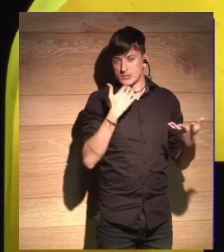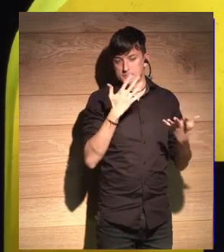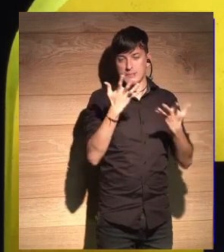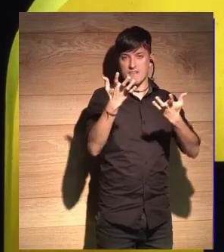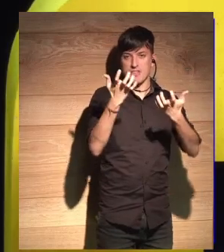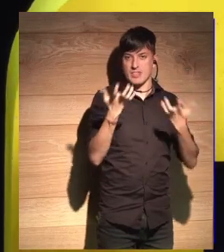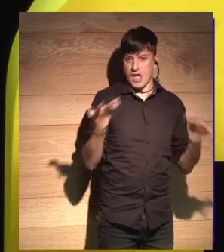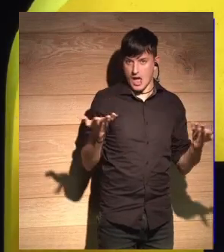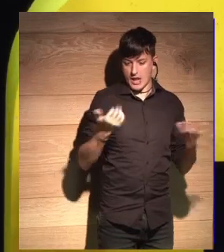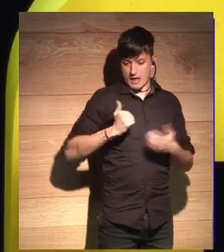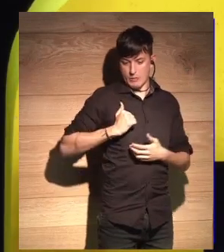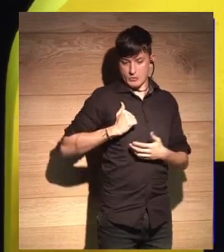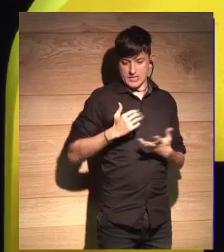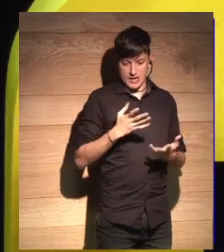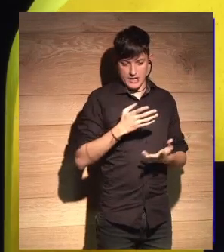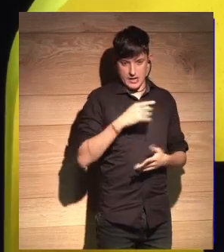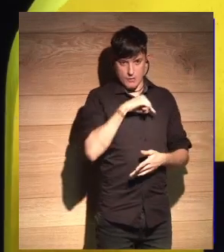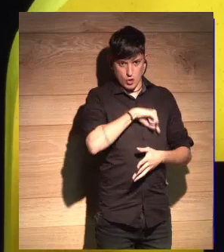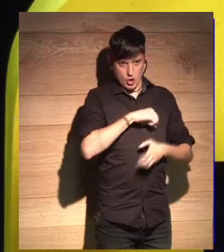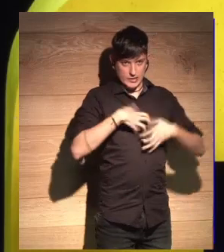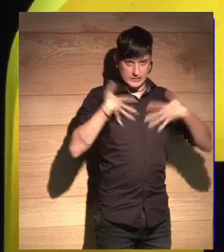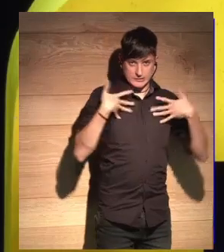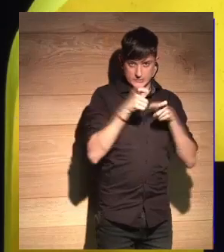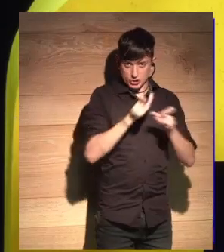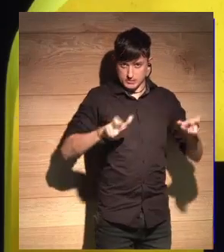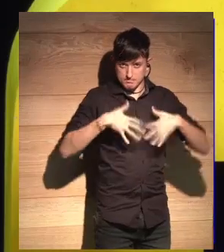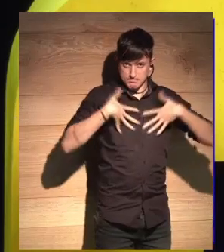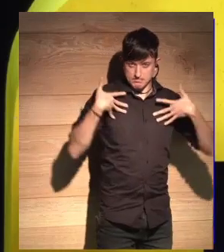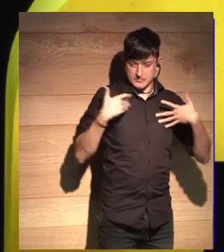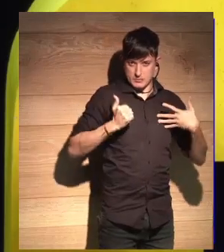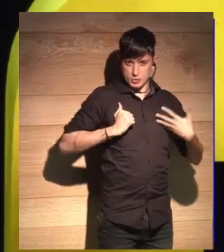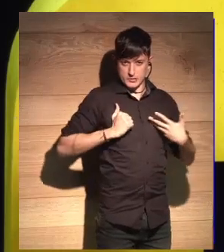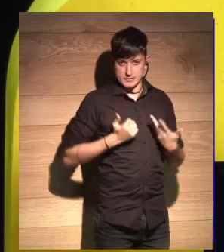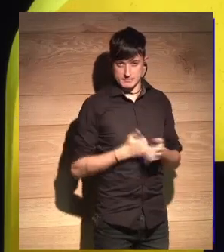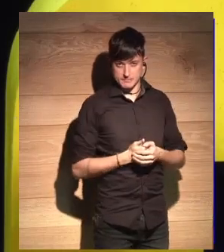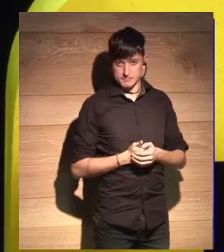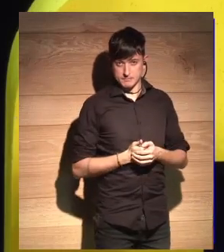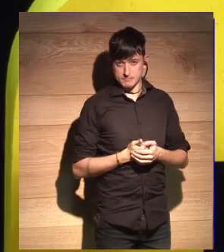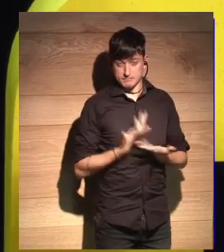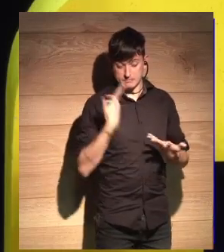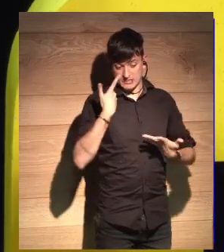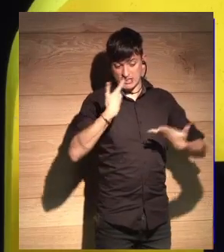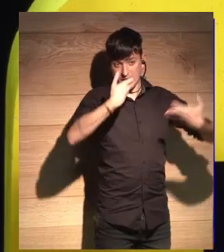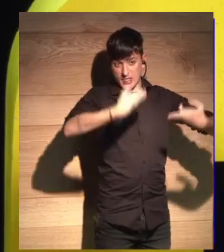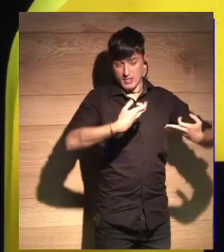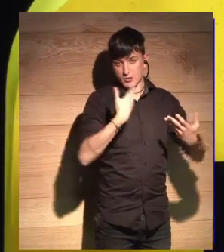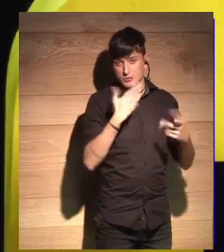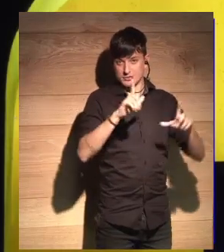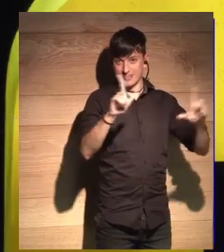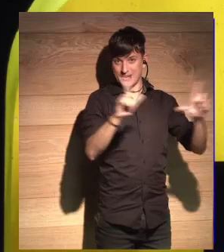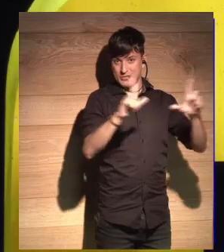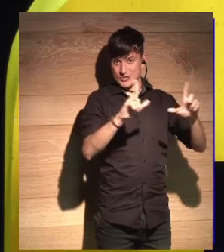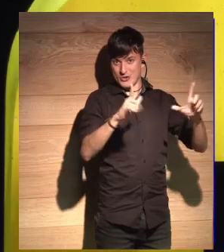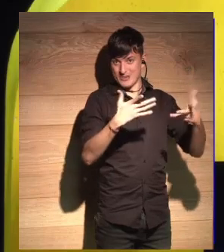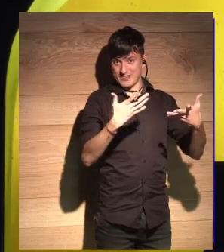all. It gets everybody upset, and then and there's a reality TV show going on. So maybe it gets